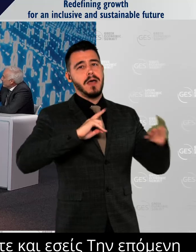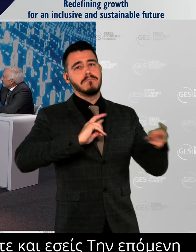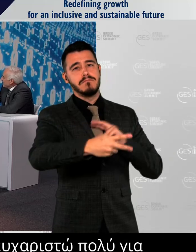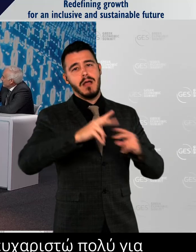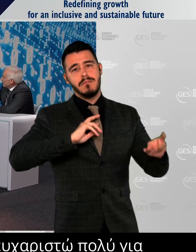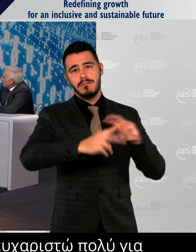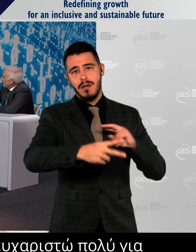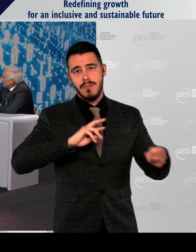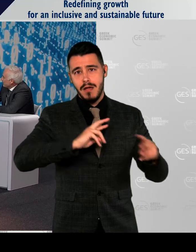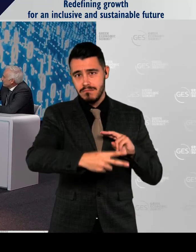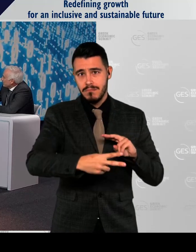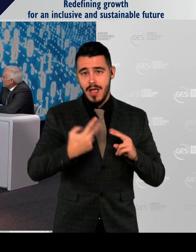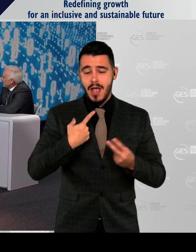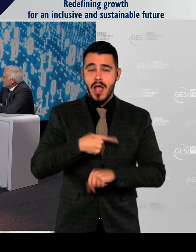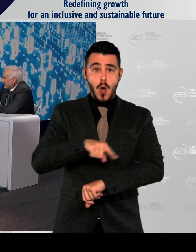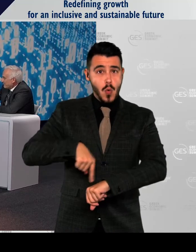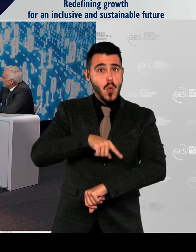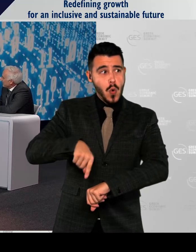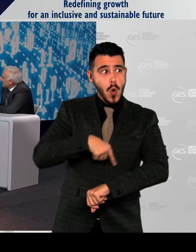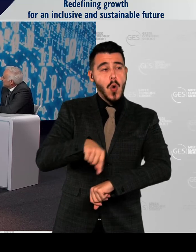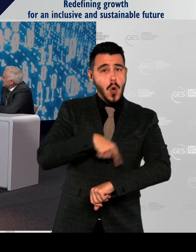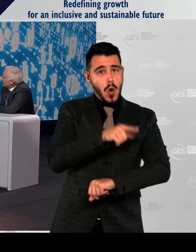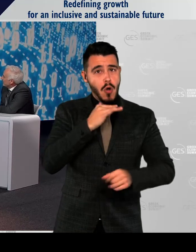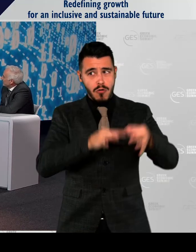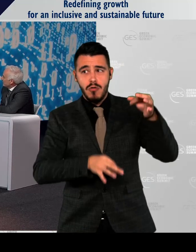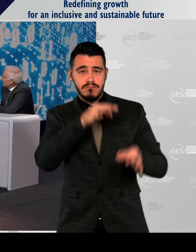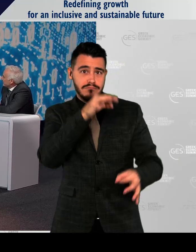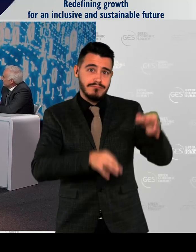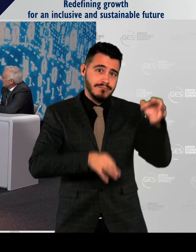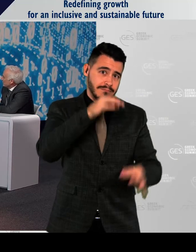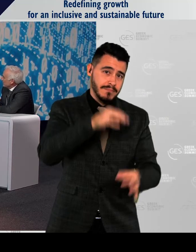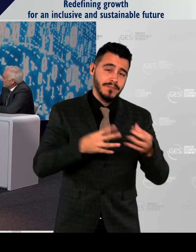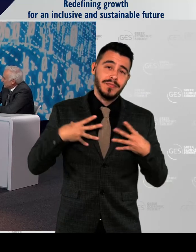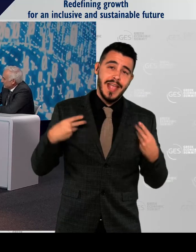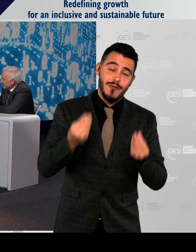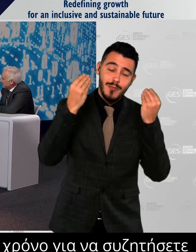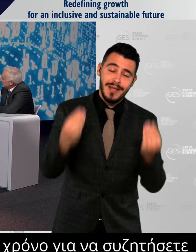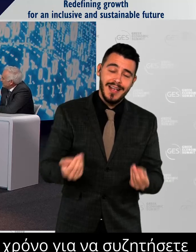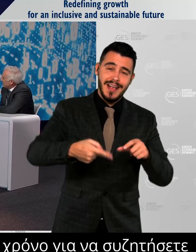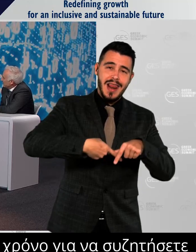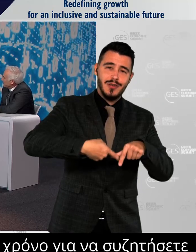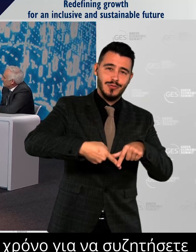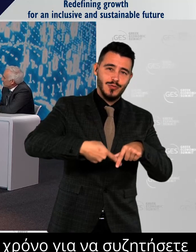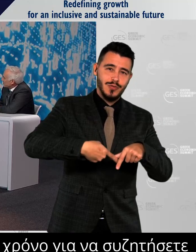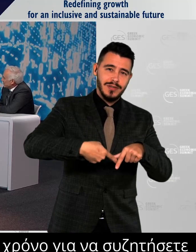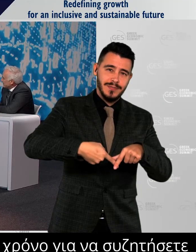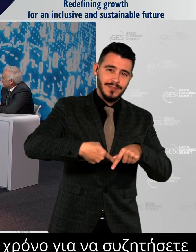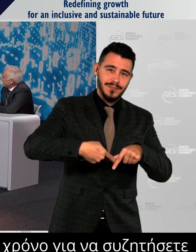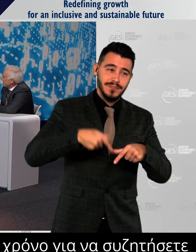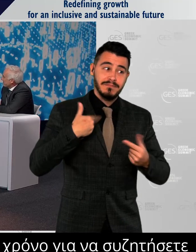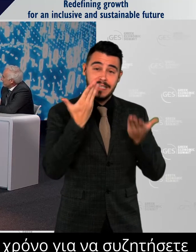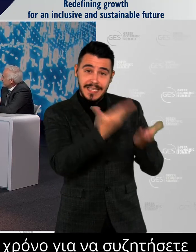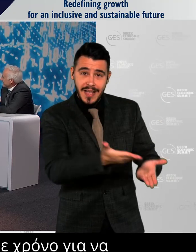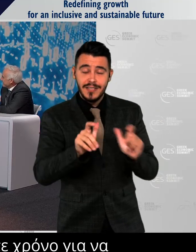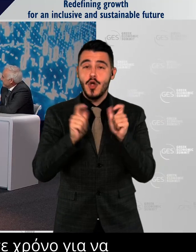okay, we are ahead of Christmas holidays. Have a great holidays for you and your family and your associates there.